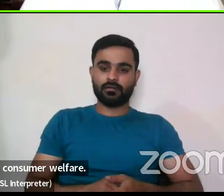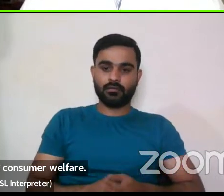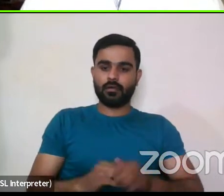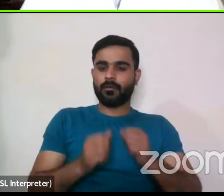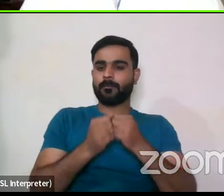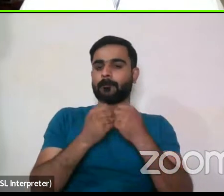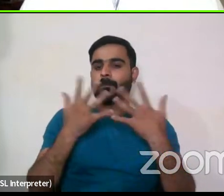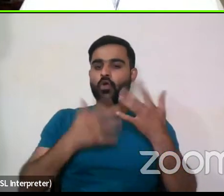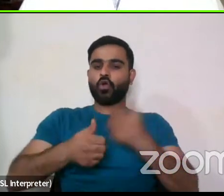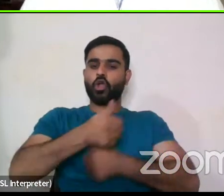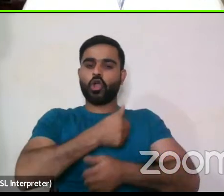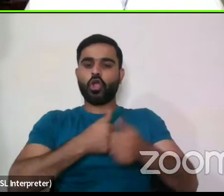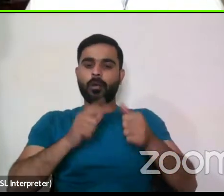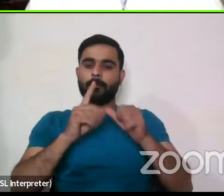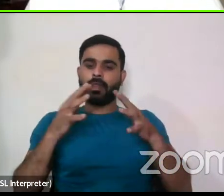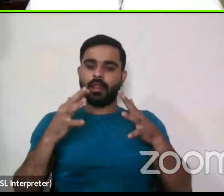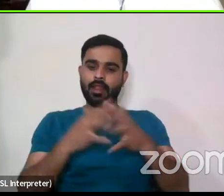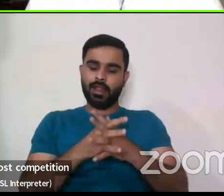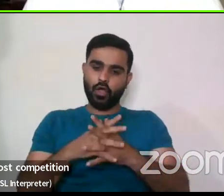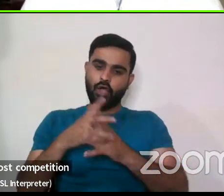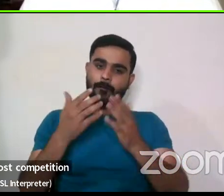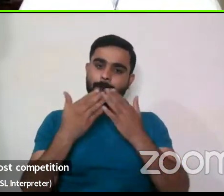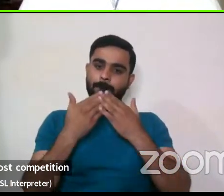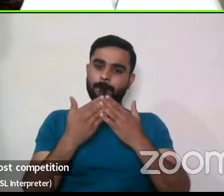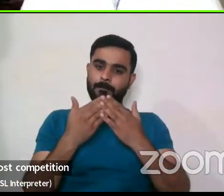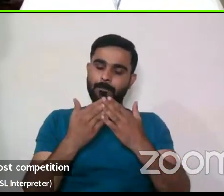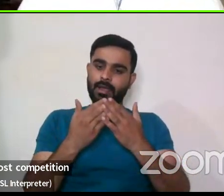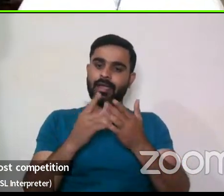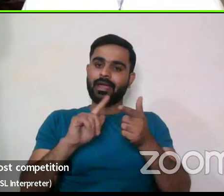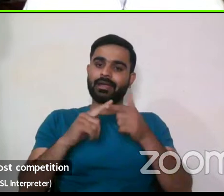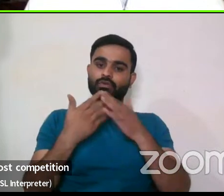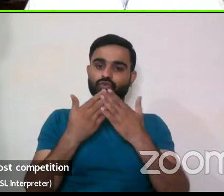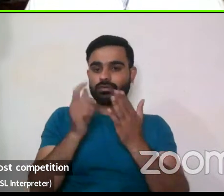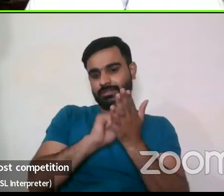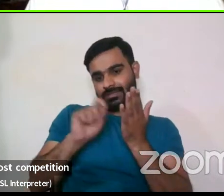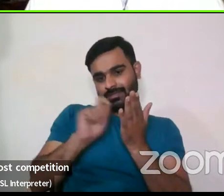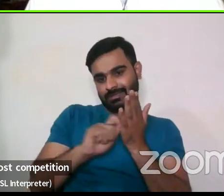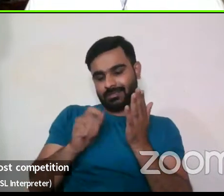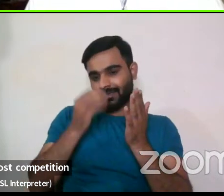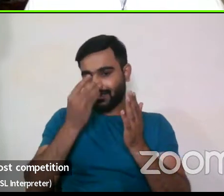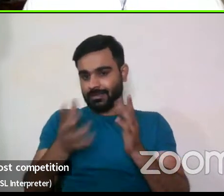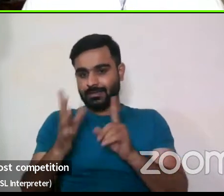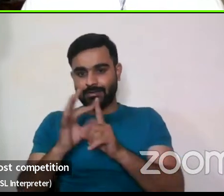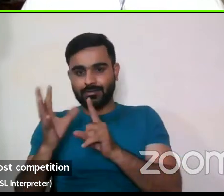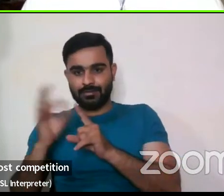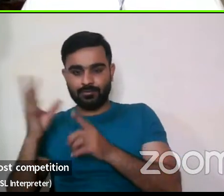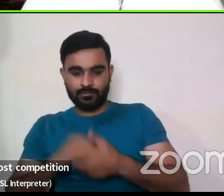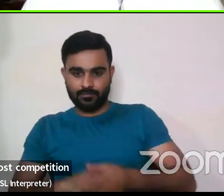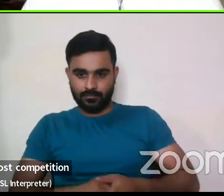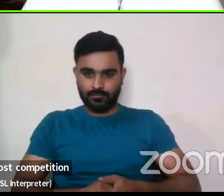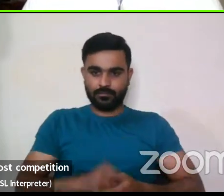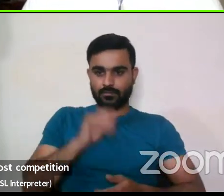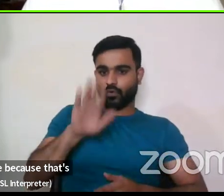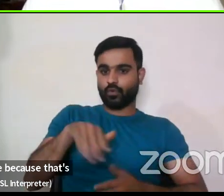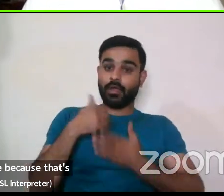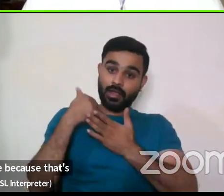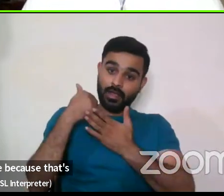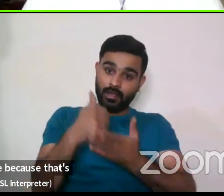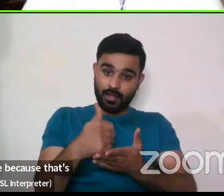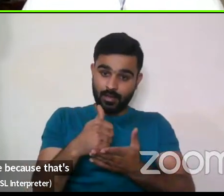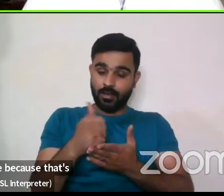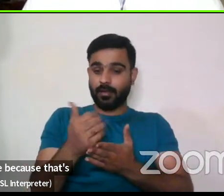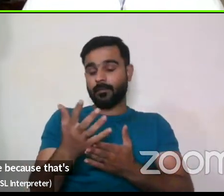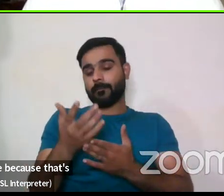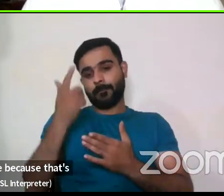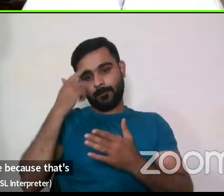most competition law scholars are reading the EU literature, because that's easier to read, frankly, because EU very helpfully binds